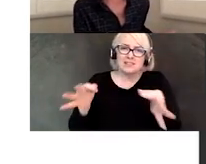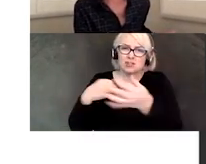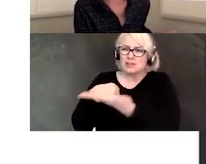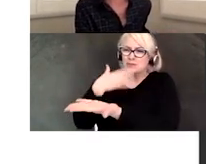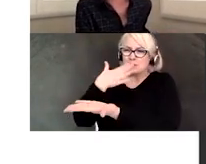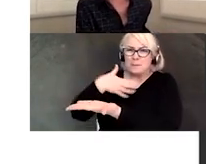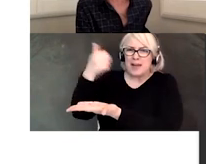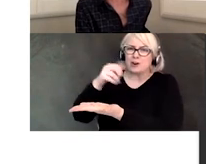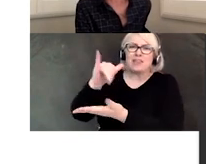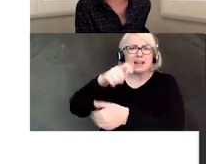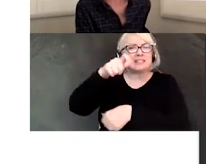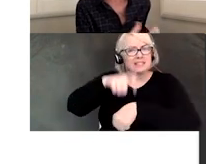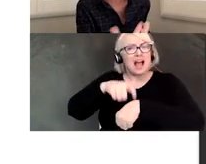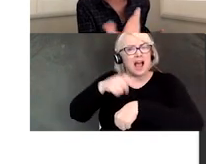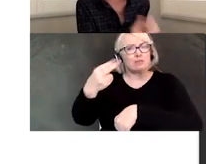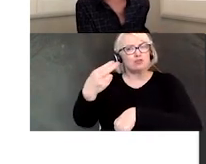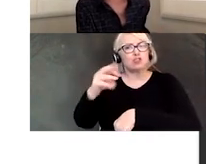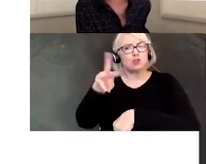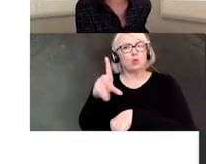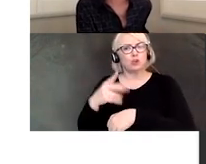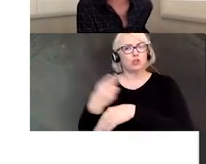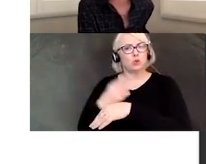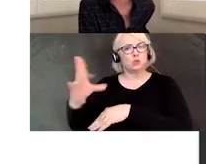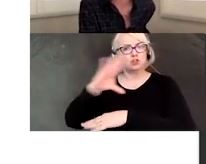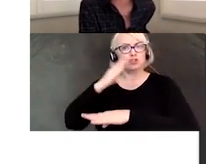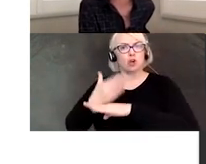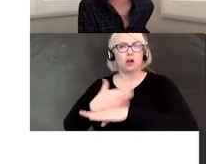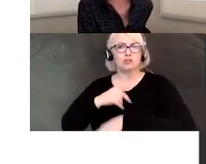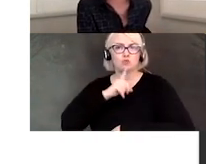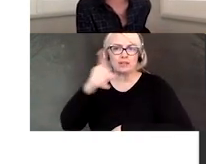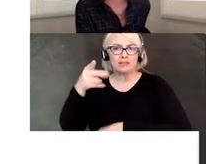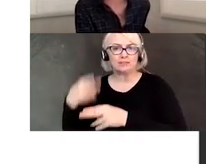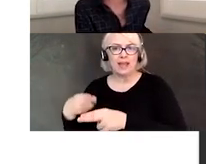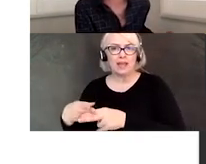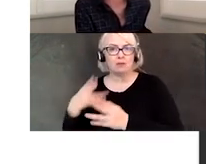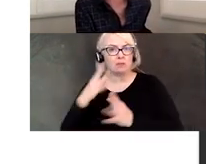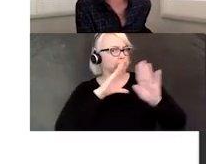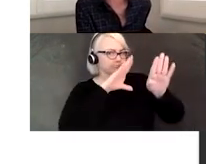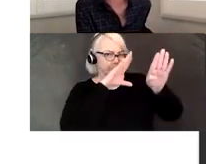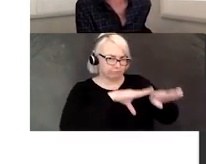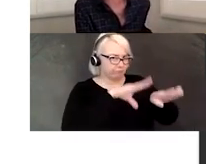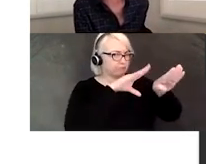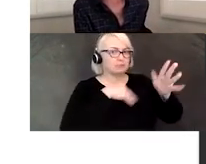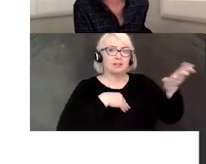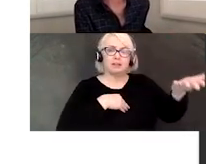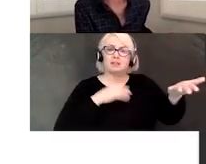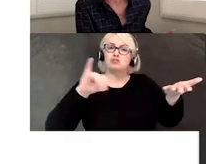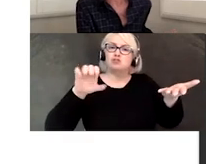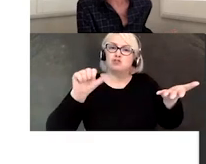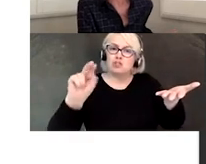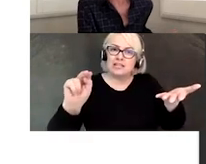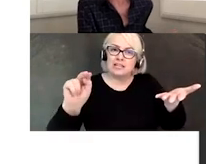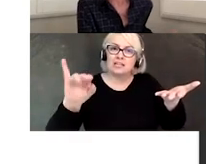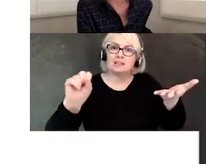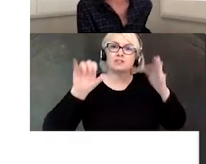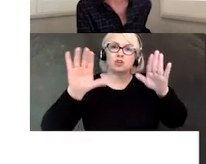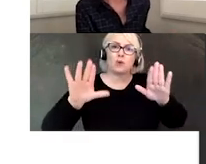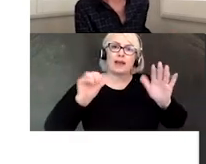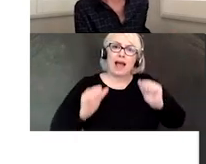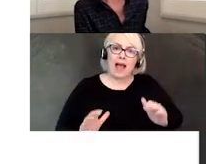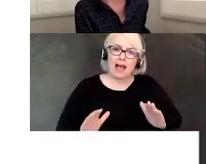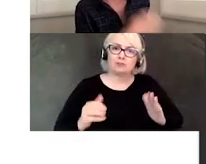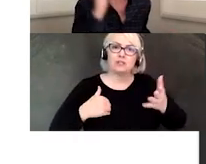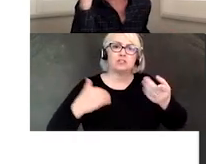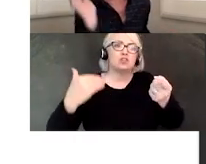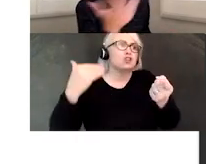sense, you know, and that's where you defer to a great actor, like Jean, who knows that, you know, as a mother in that moment, I would use Marianne. And,